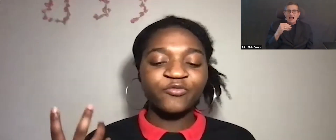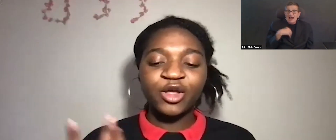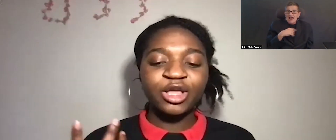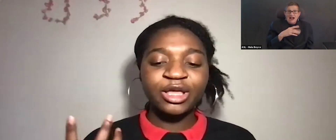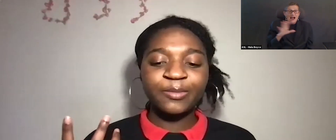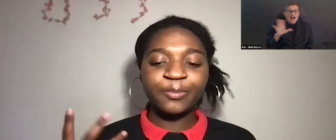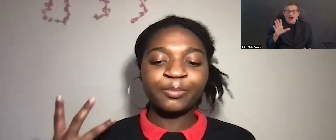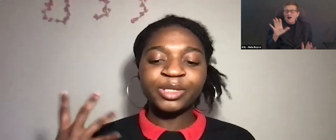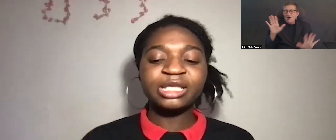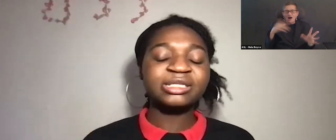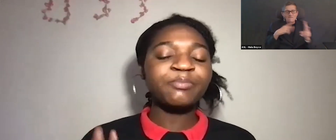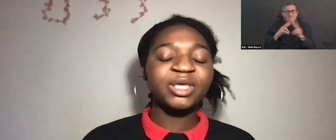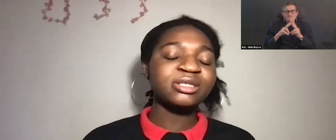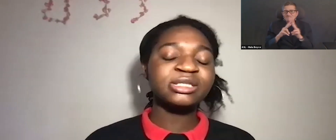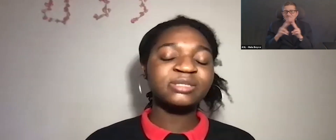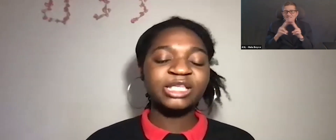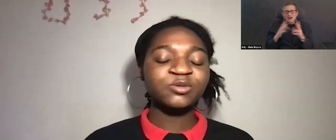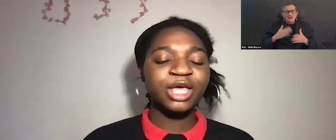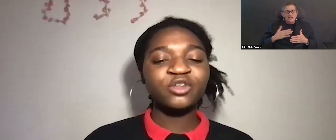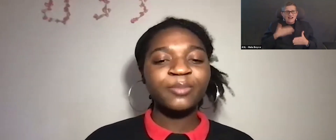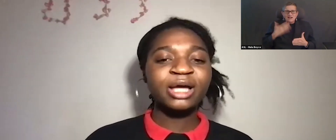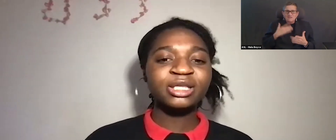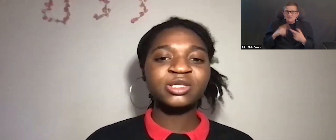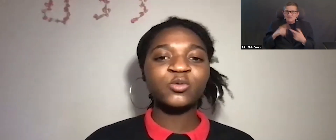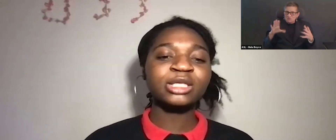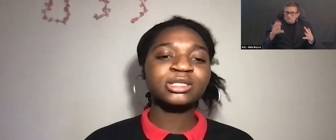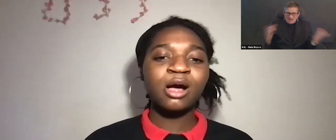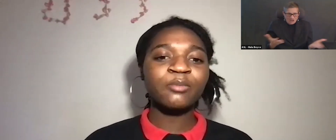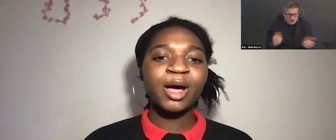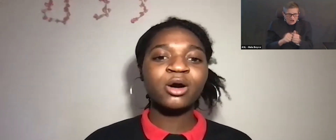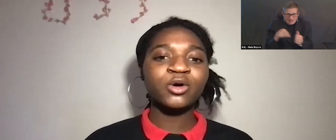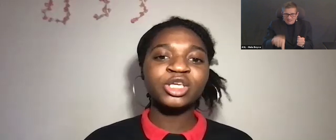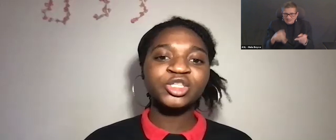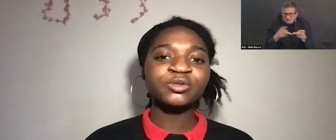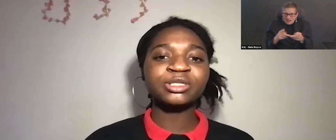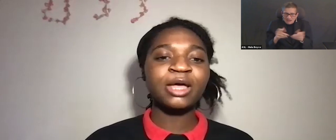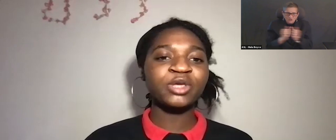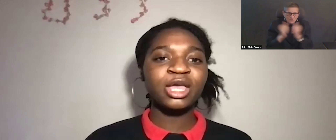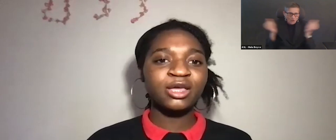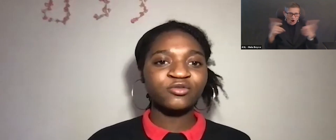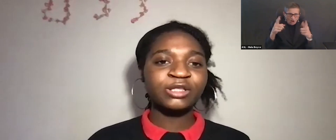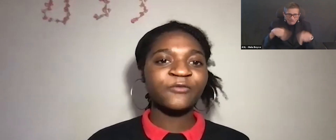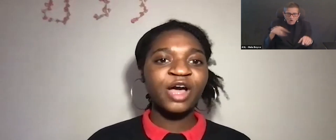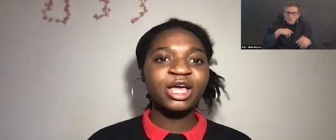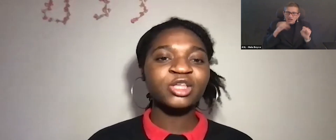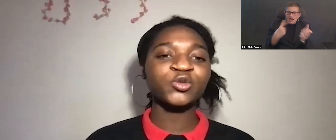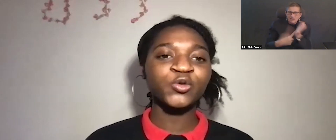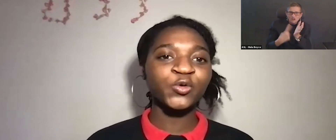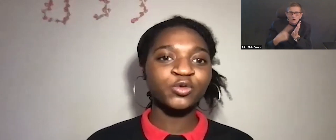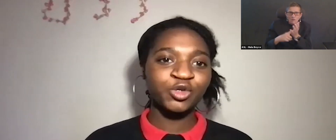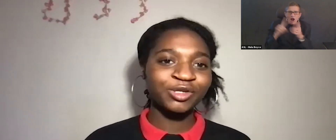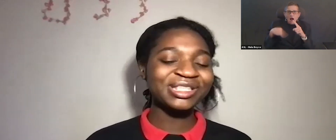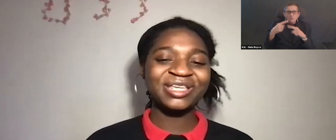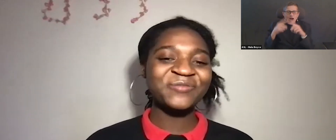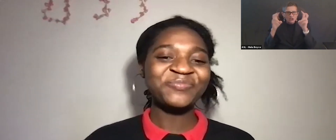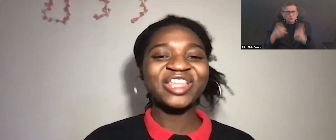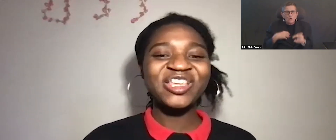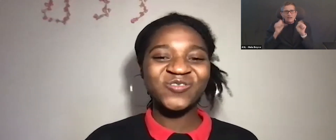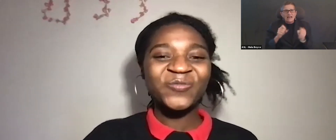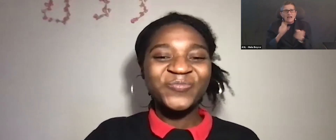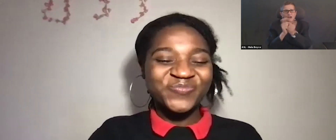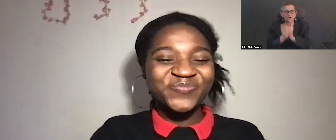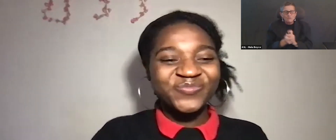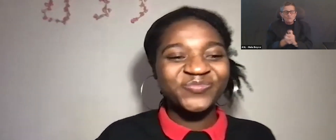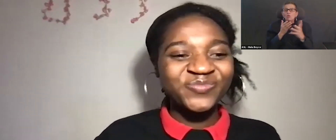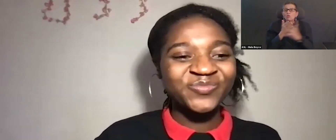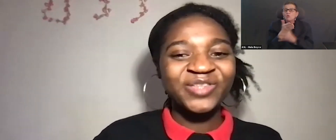I am very pleased to be in this space with everybody so we can talk about issues that we can rectify through unity. Thank